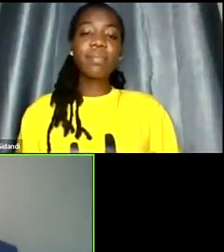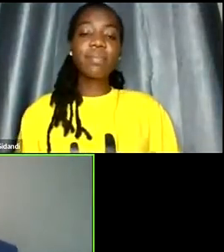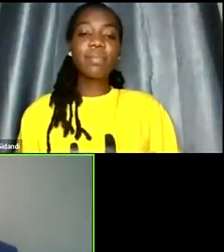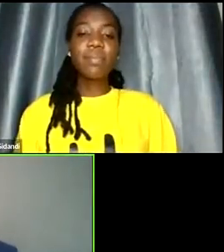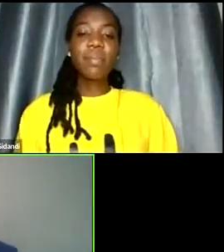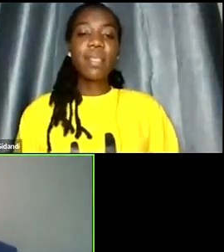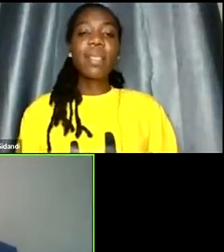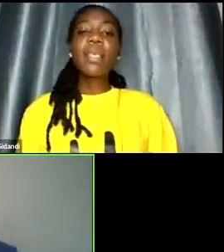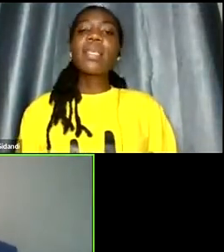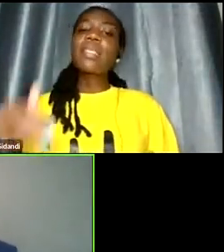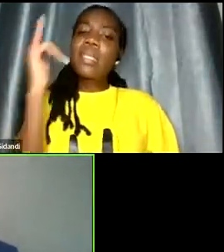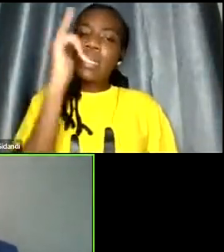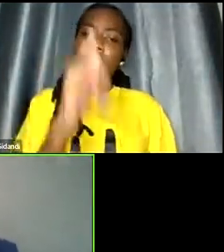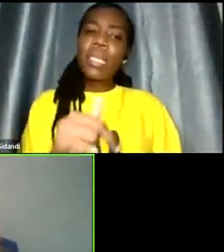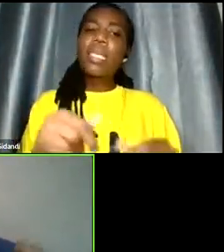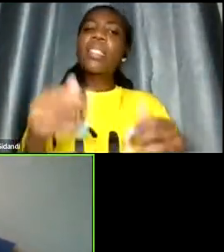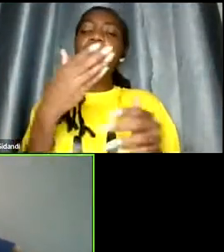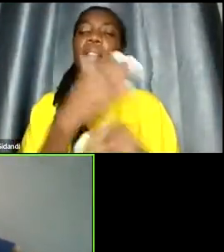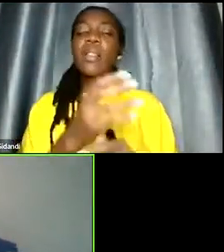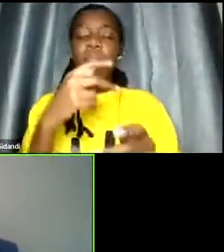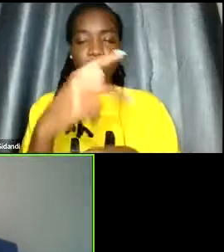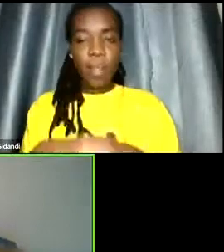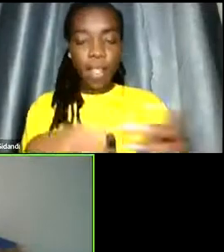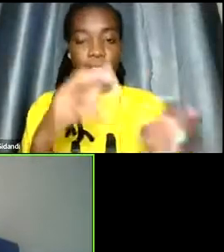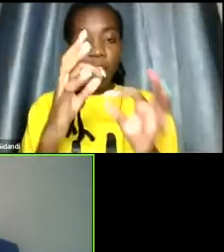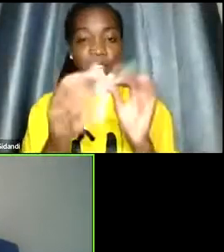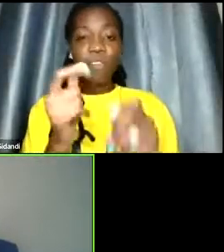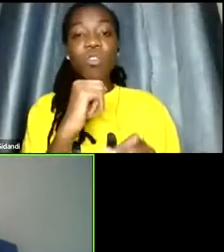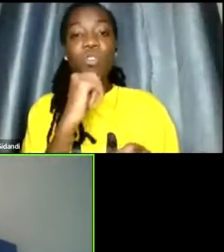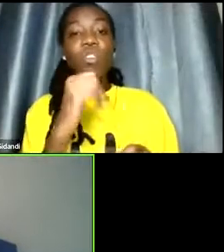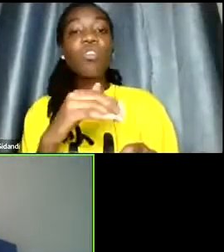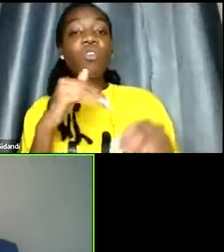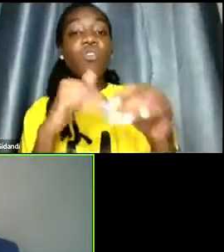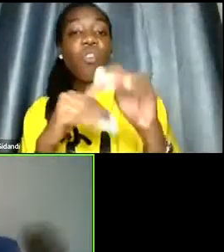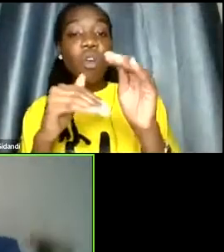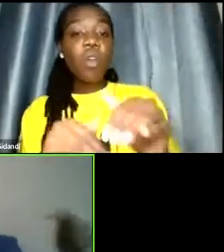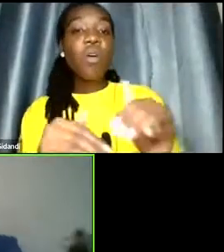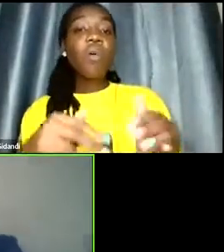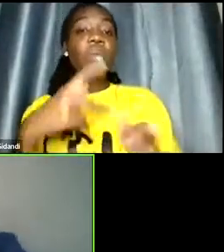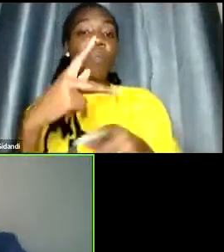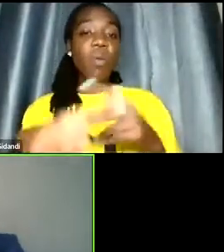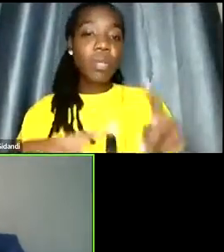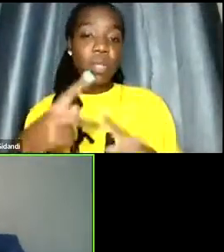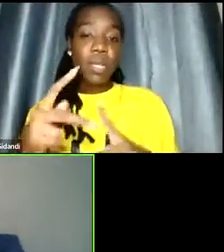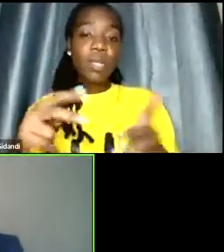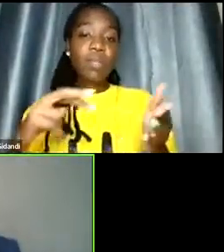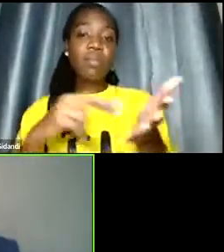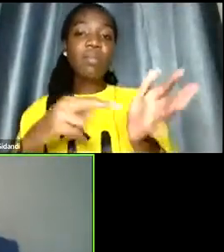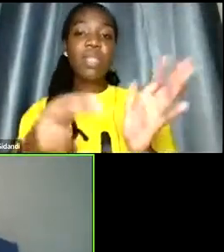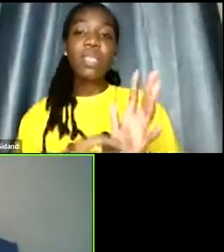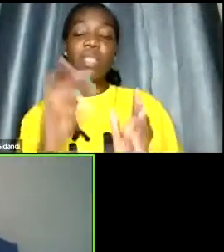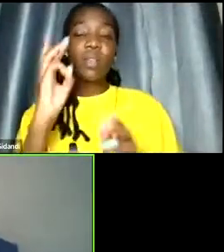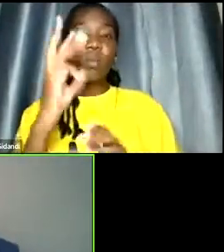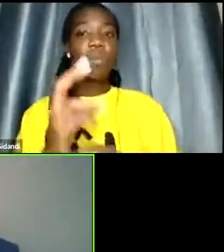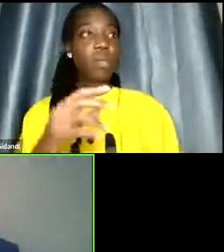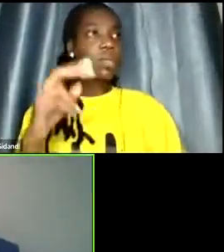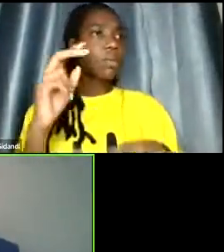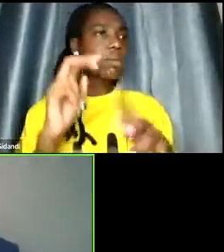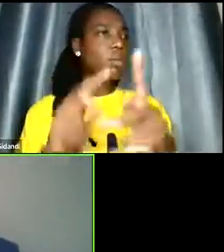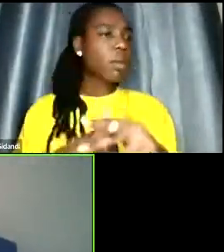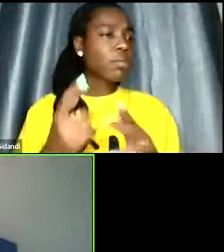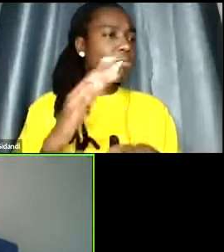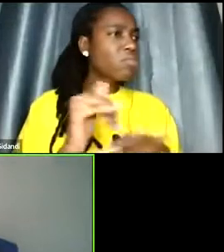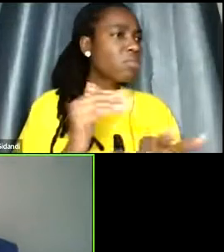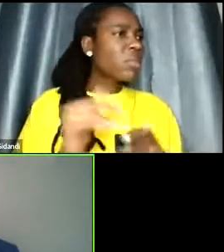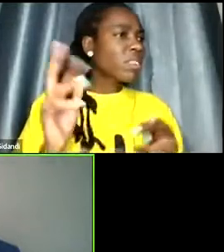true to the process. If you don't follow the process, if you circumvent the process, if you start hiring relatives, friends, and in-laws,